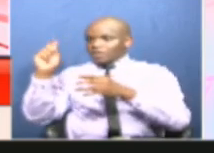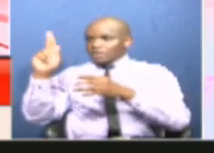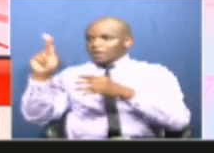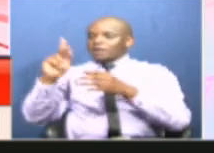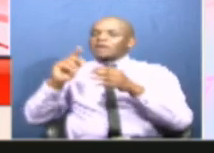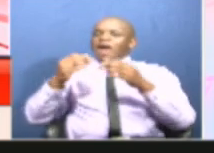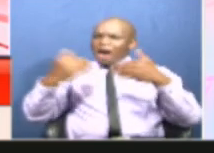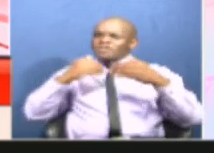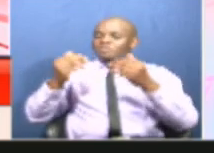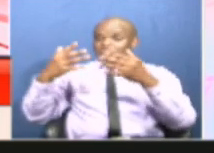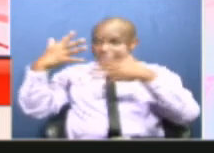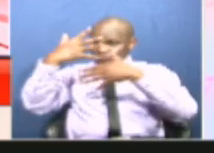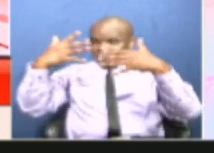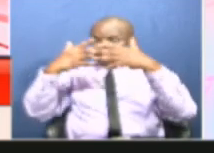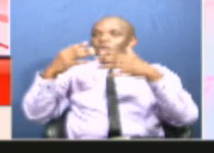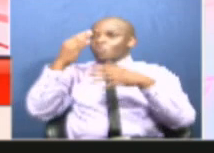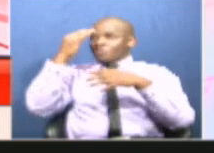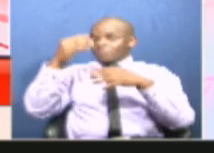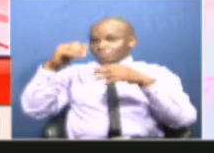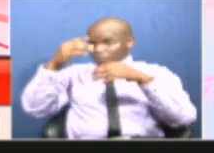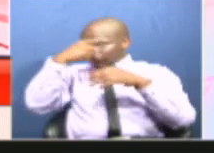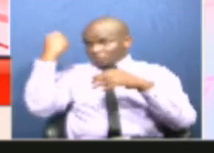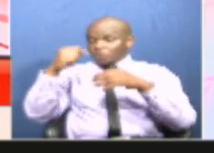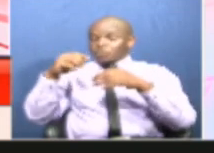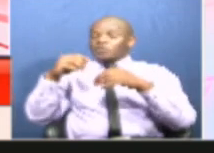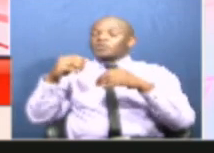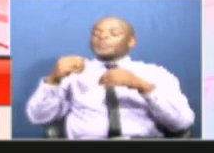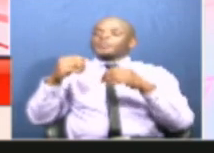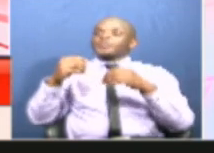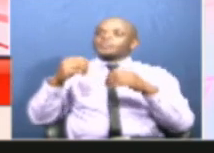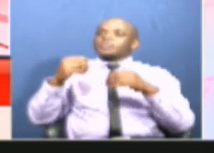double ballot papers to specific voters. That is what we have as per now right now.